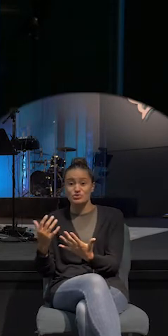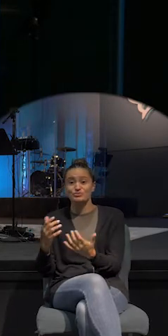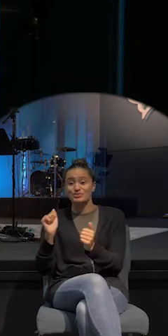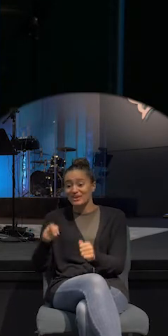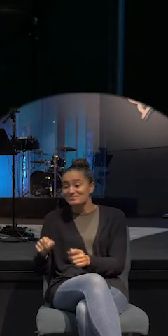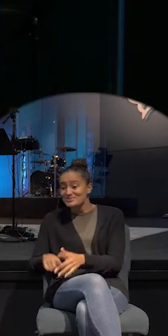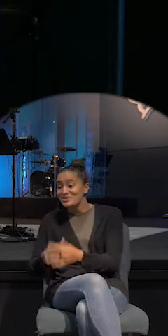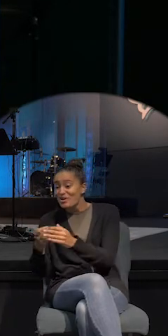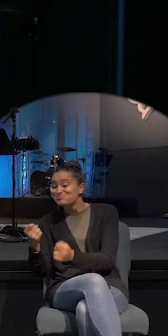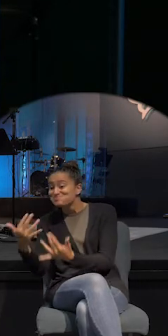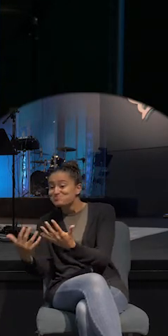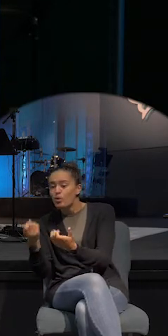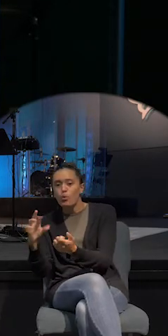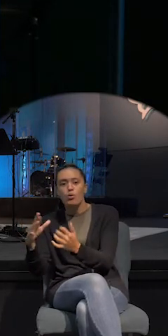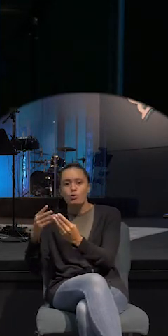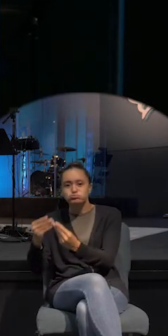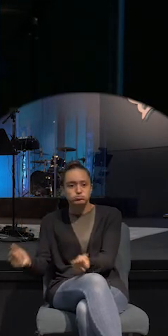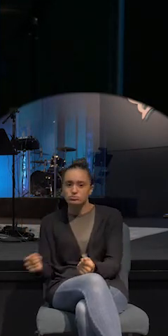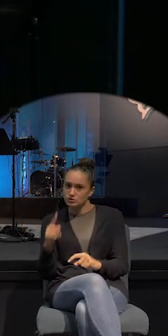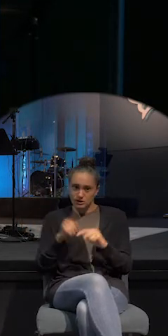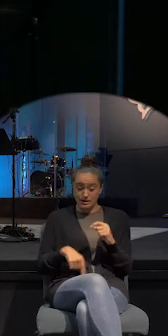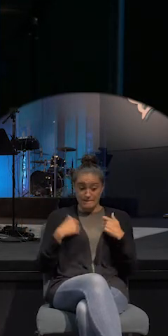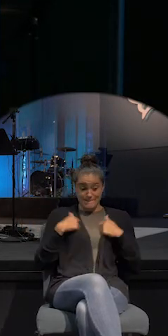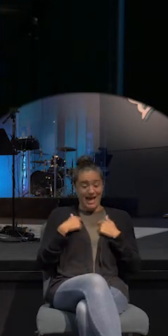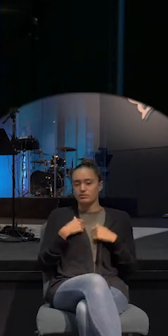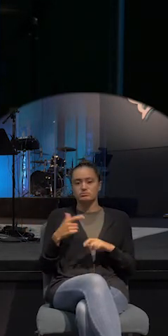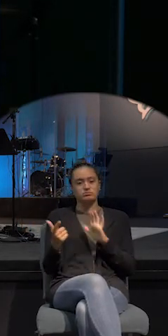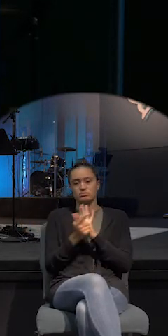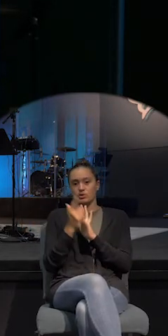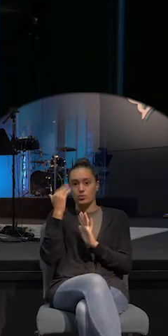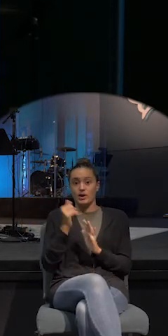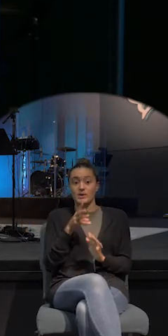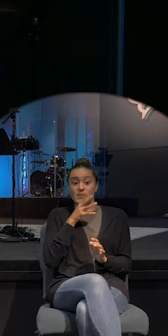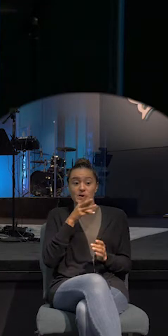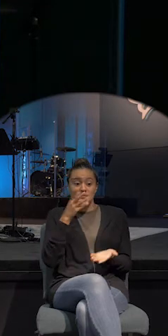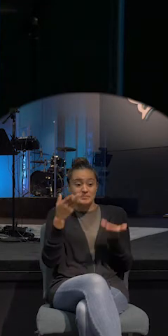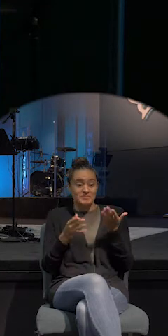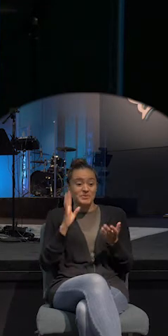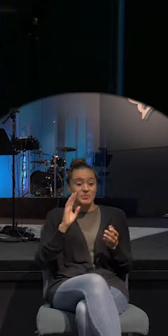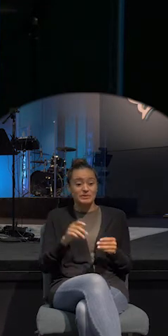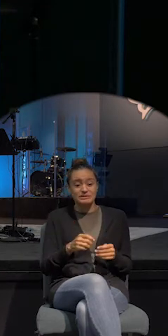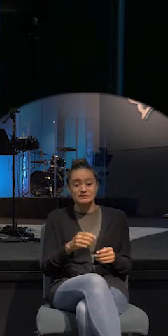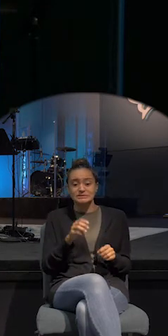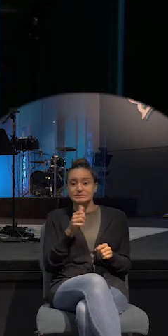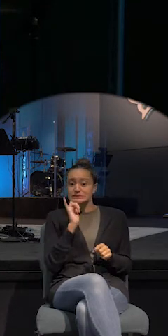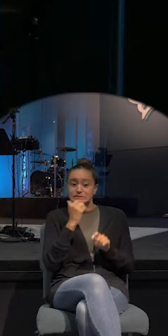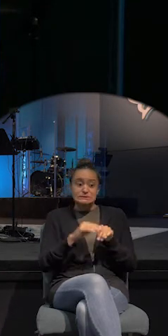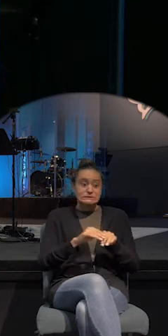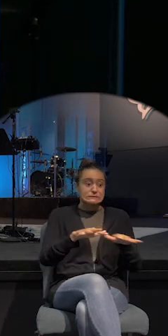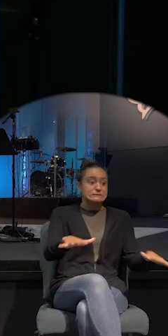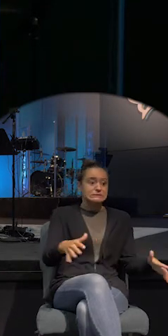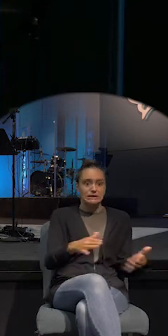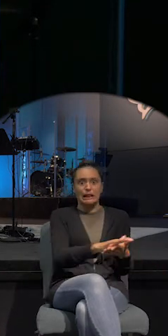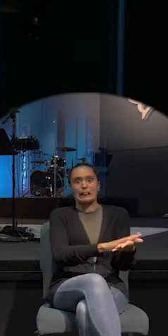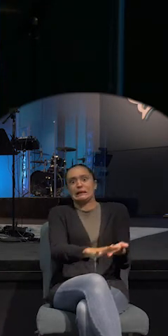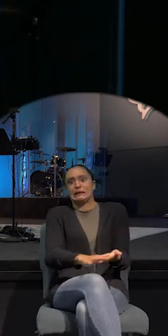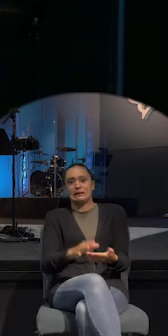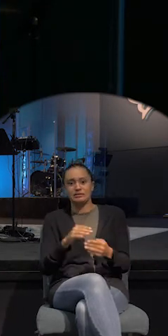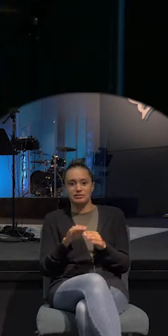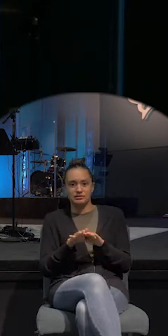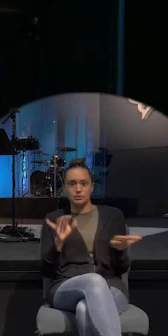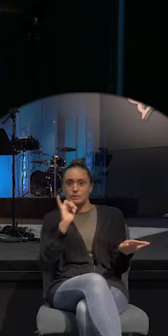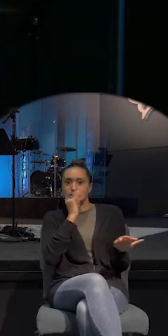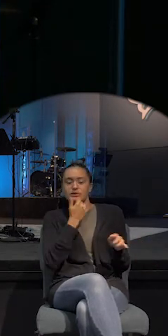extinguished. Baths could not be taken for fear water would fall on the floor and wash it. You could not carry anything heavier than